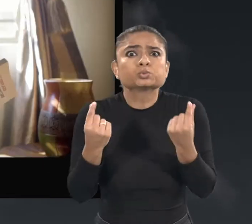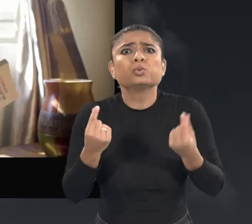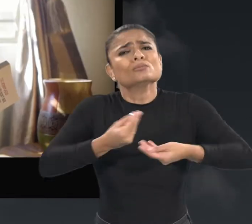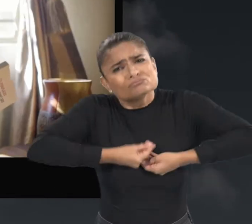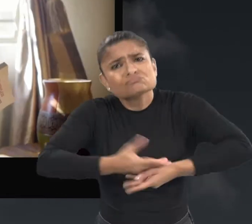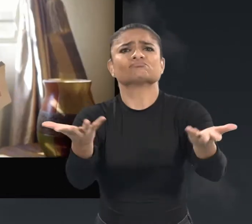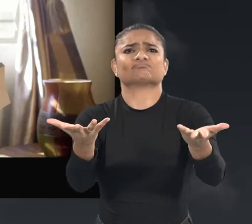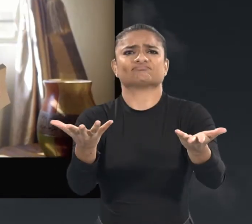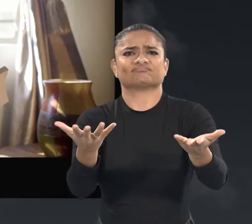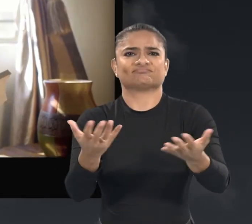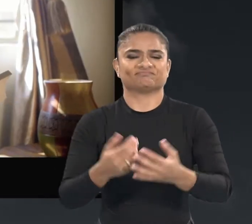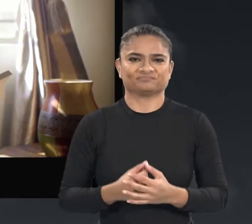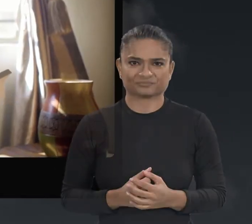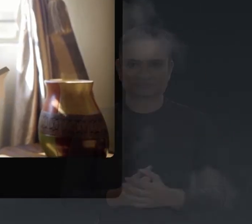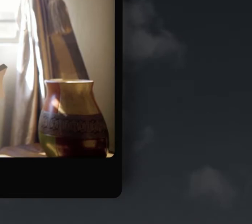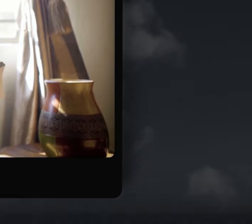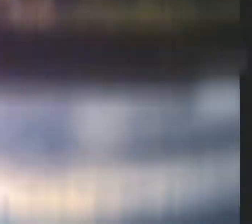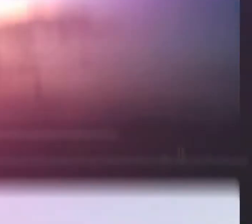they now.